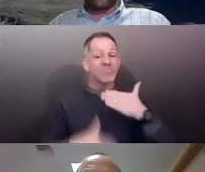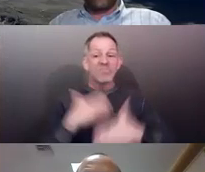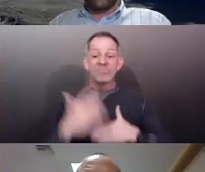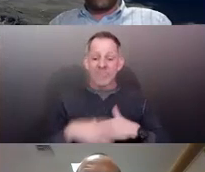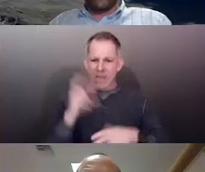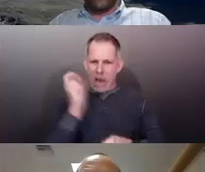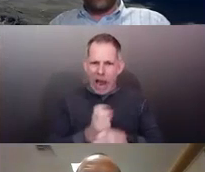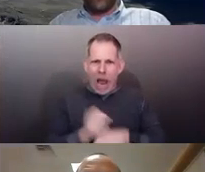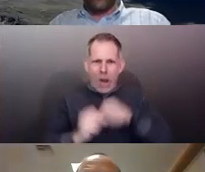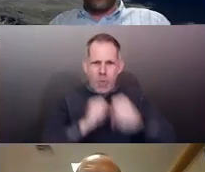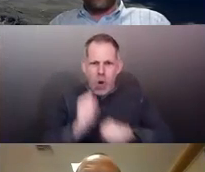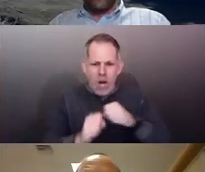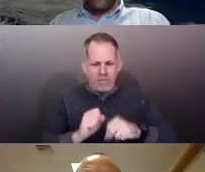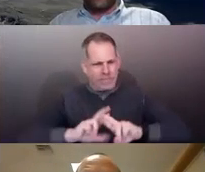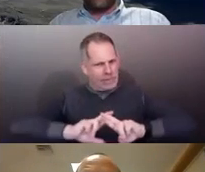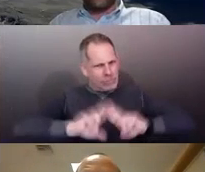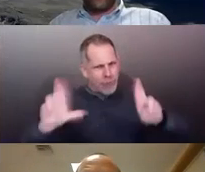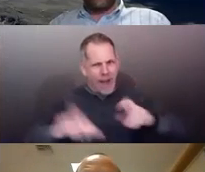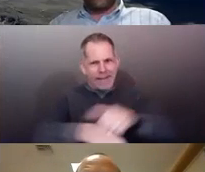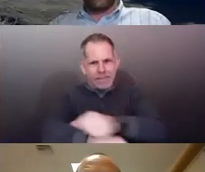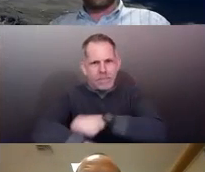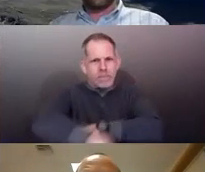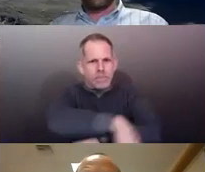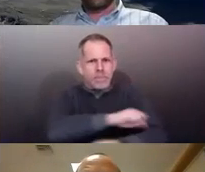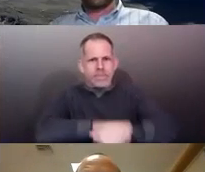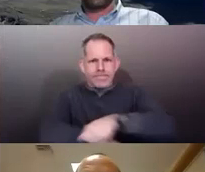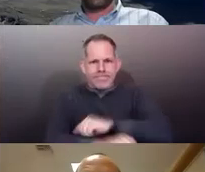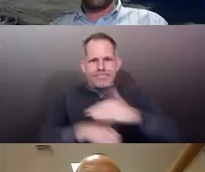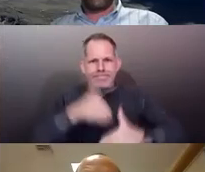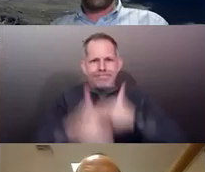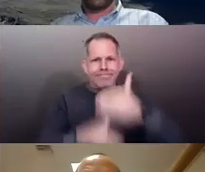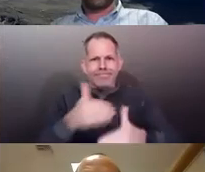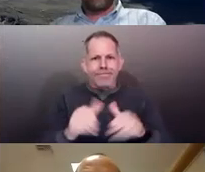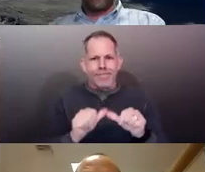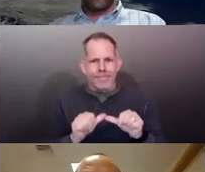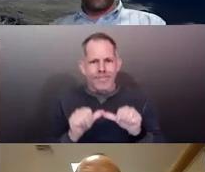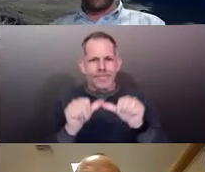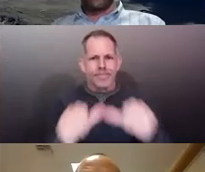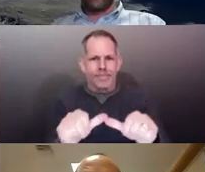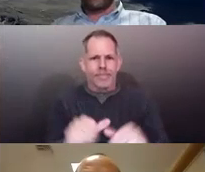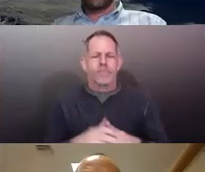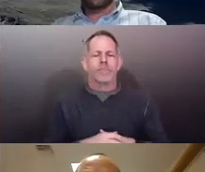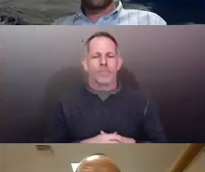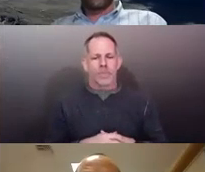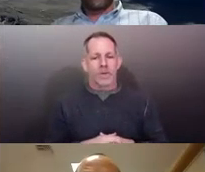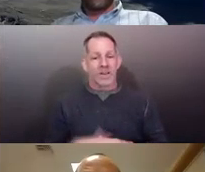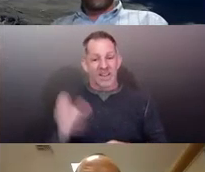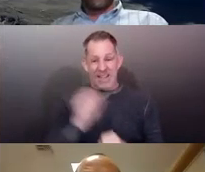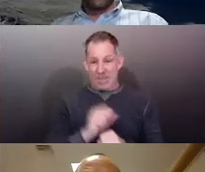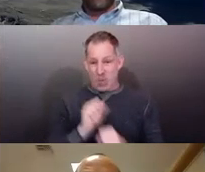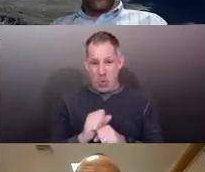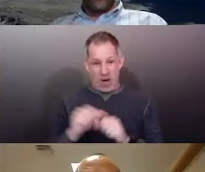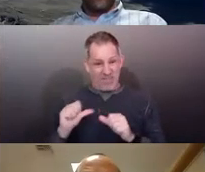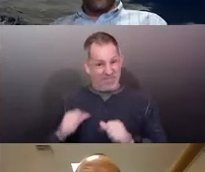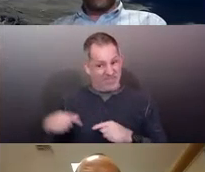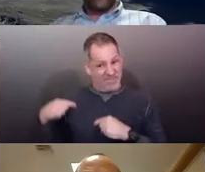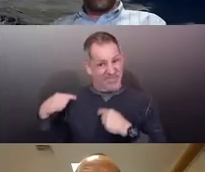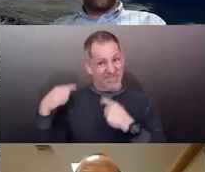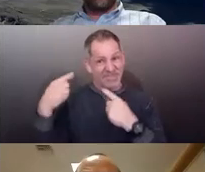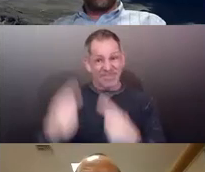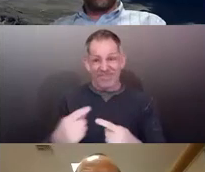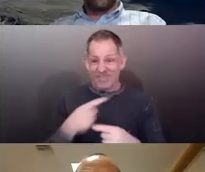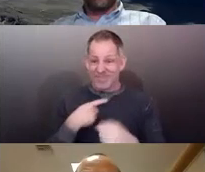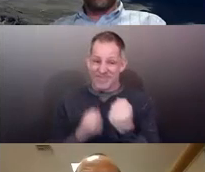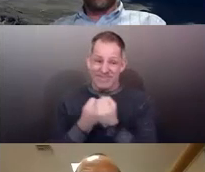response, which has been a load in and of itself, but also be able to support other partners who've needed us. And next